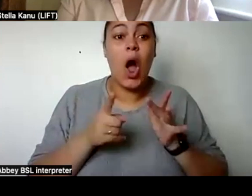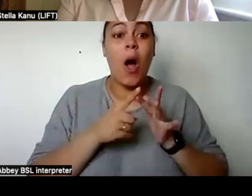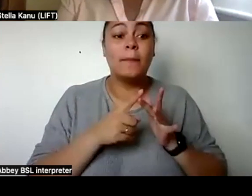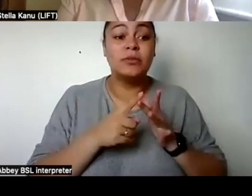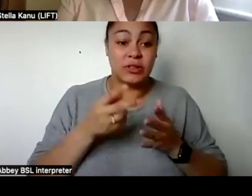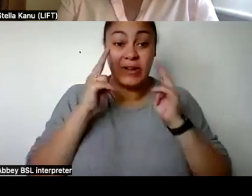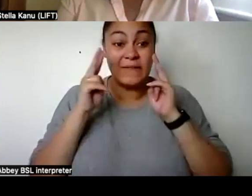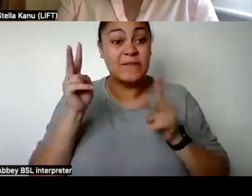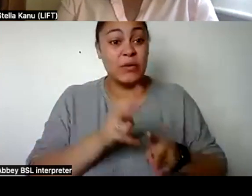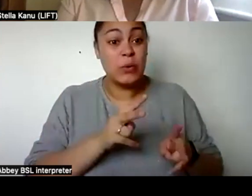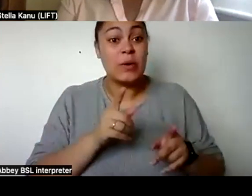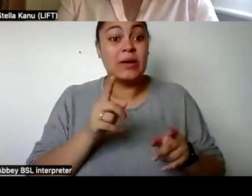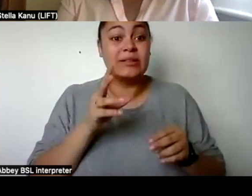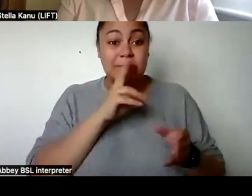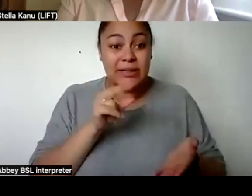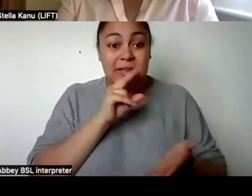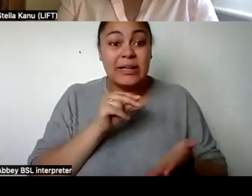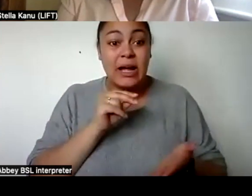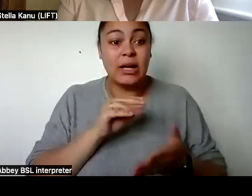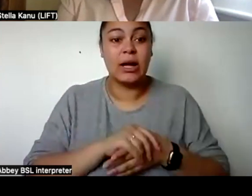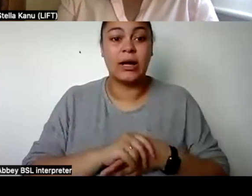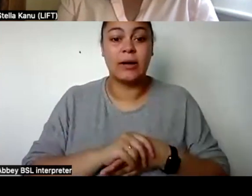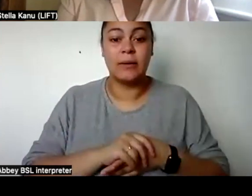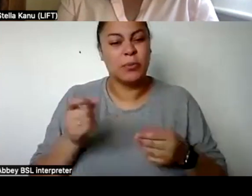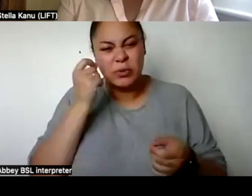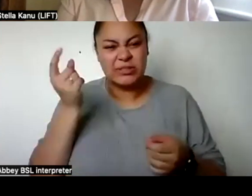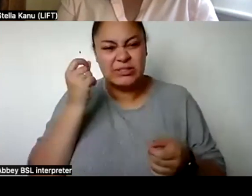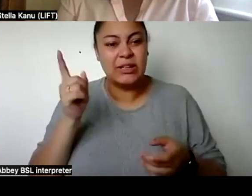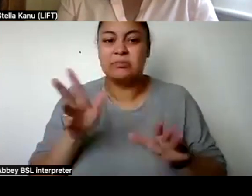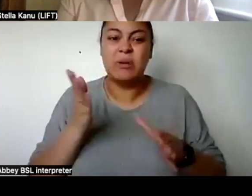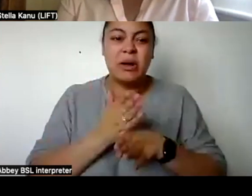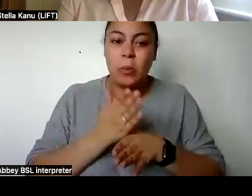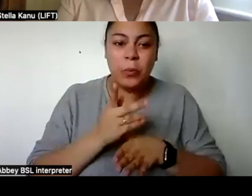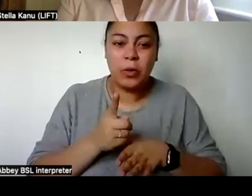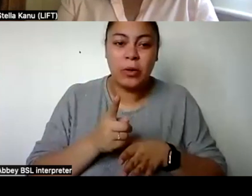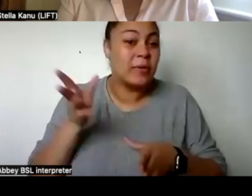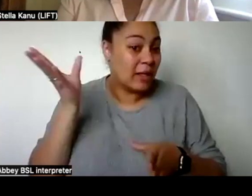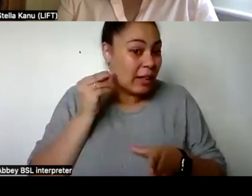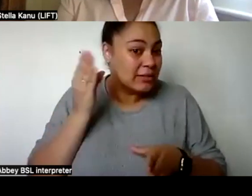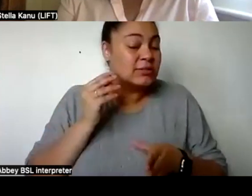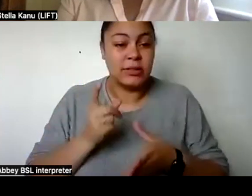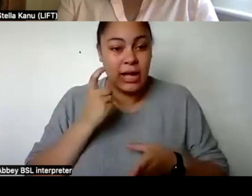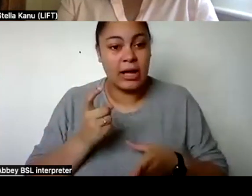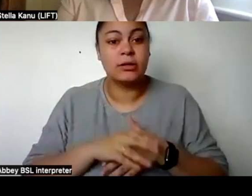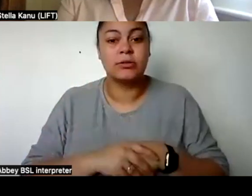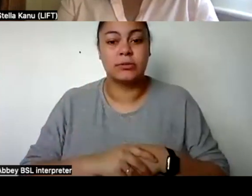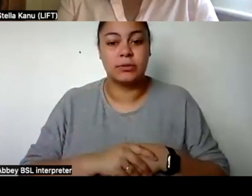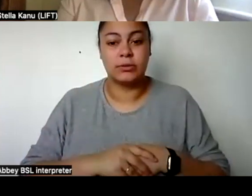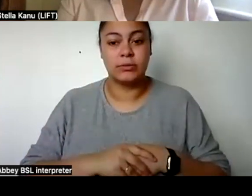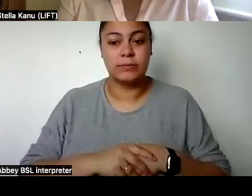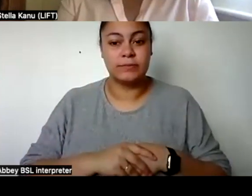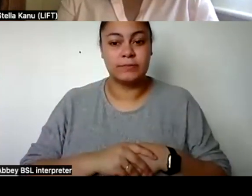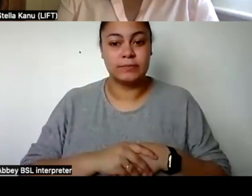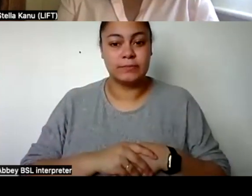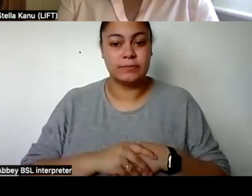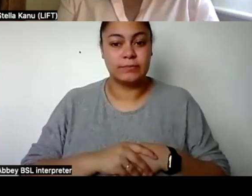can view the speakers and contributors, but we understand that that might not work for you. And finally, in terms of this